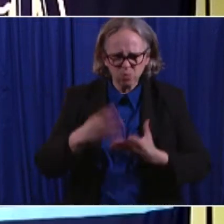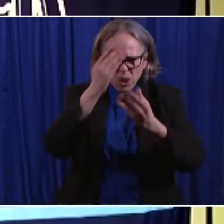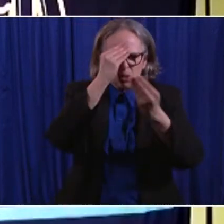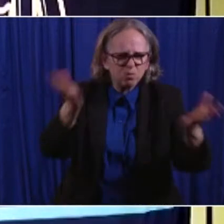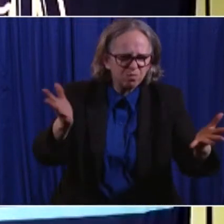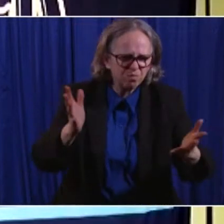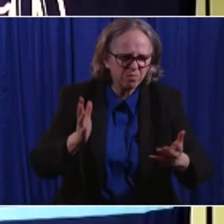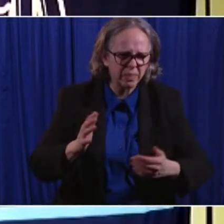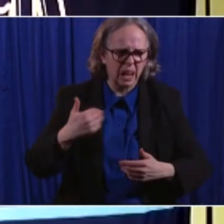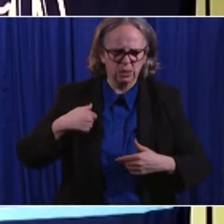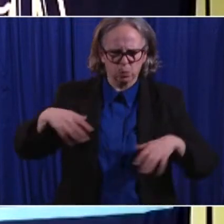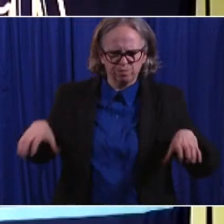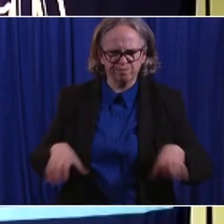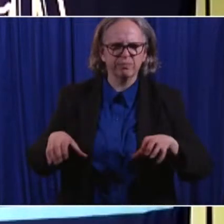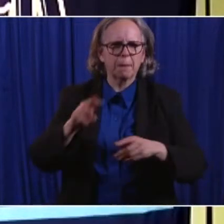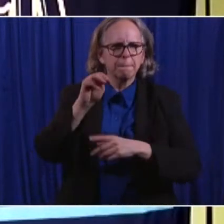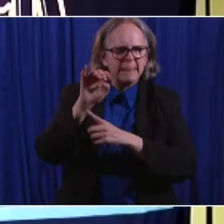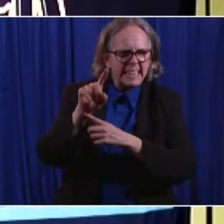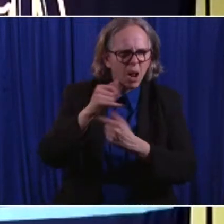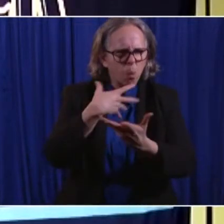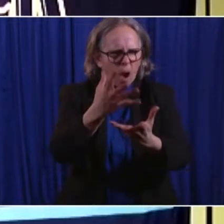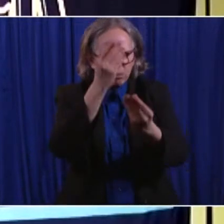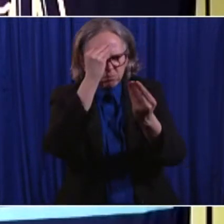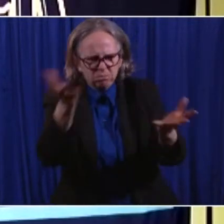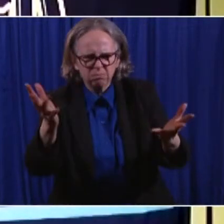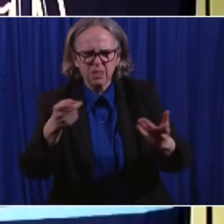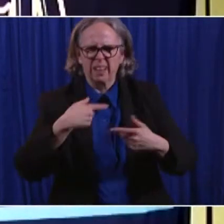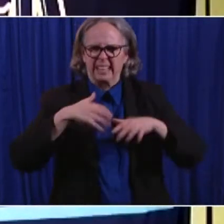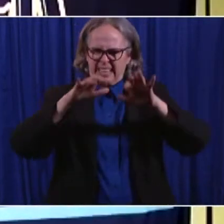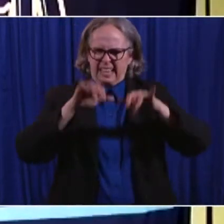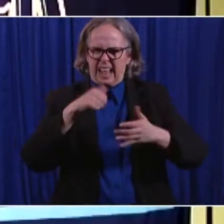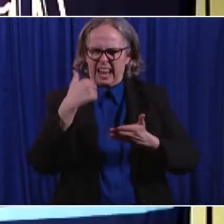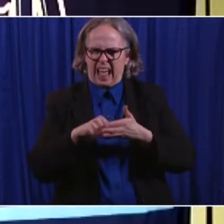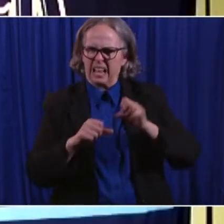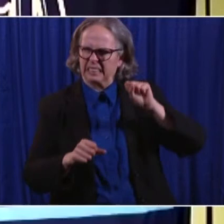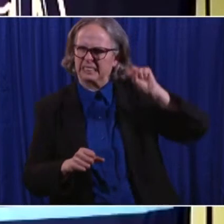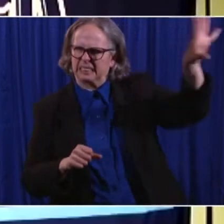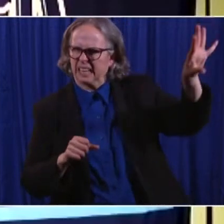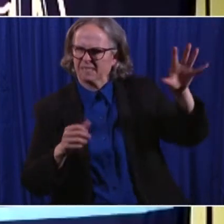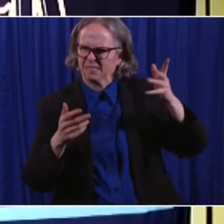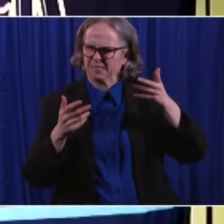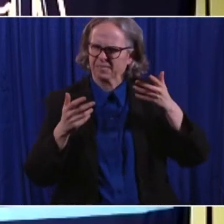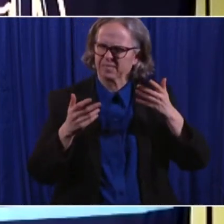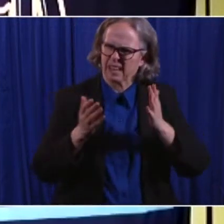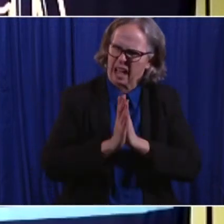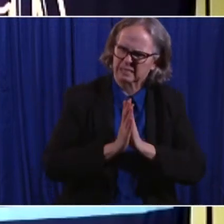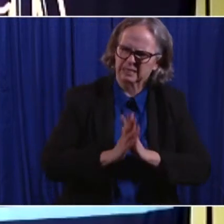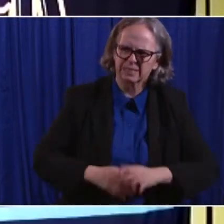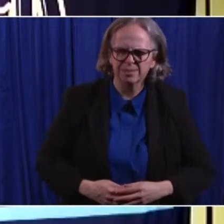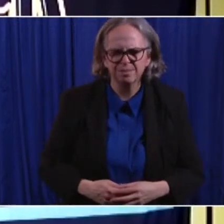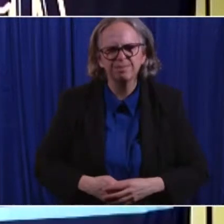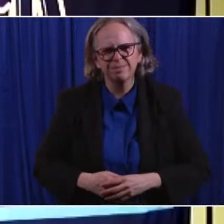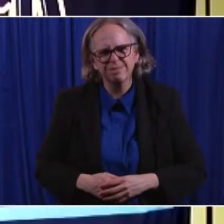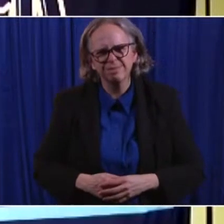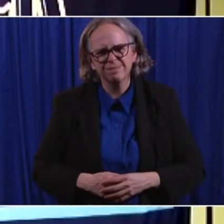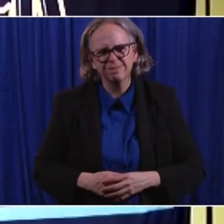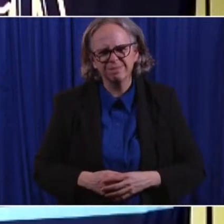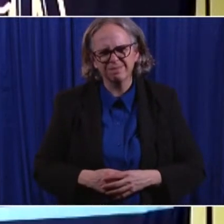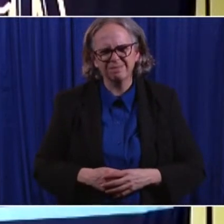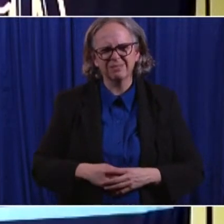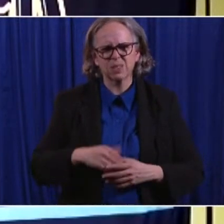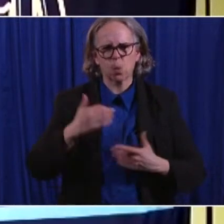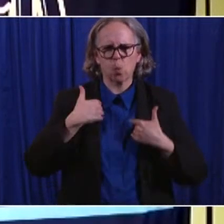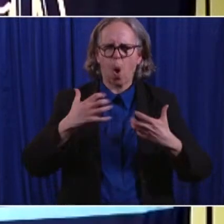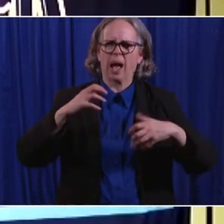people who have been following this story understand what we're looking for and how we want to participate in helping inform that national conversation